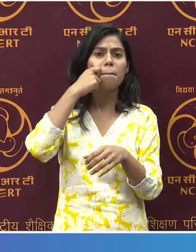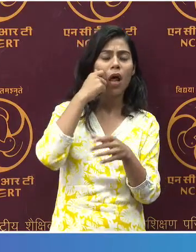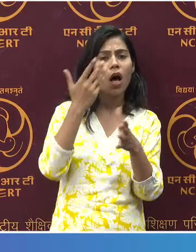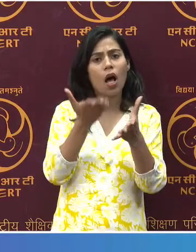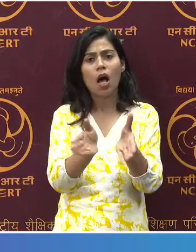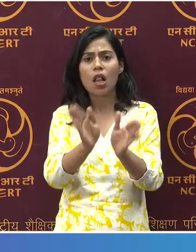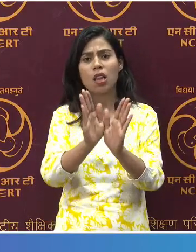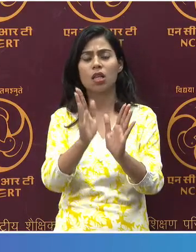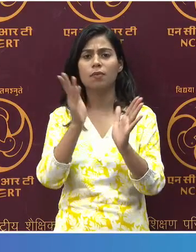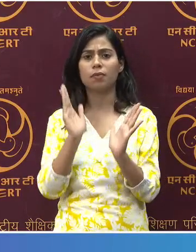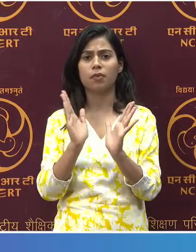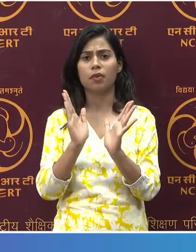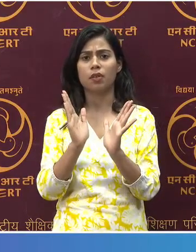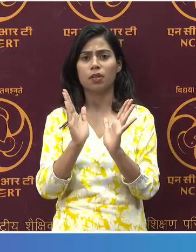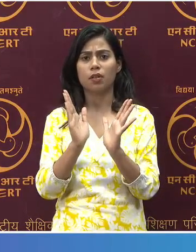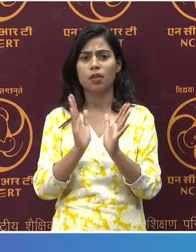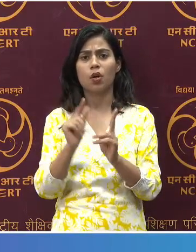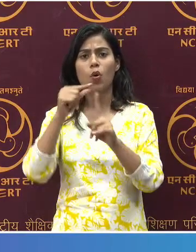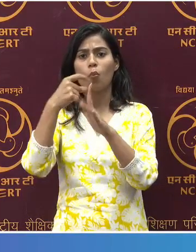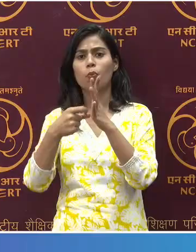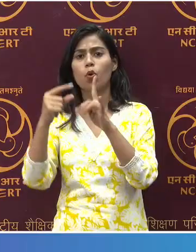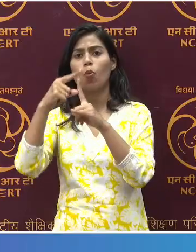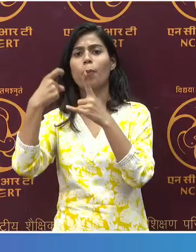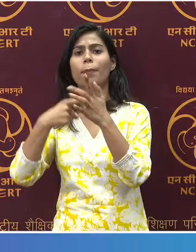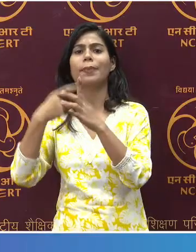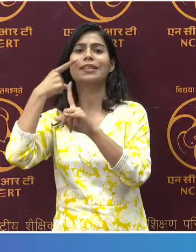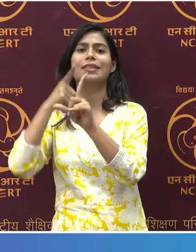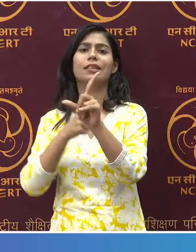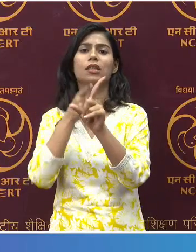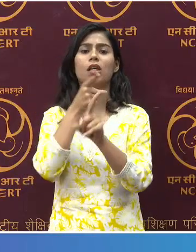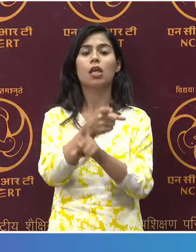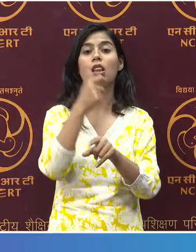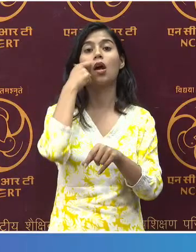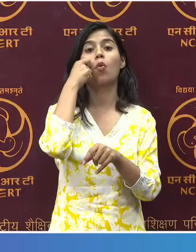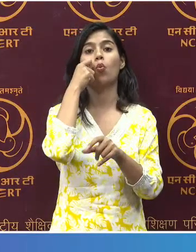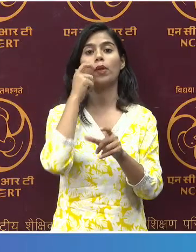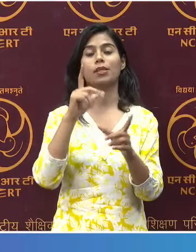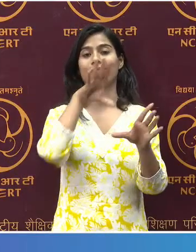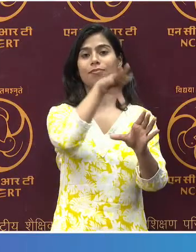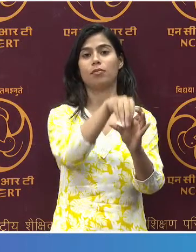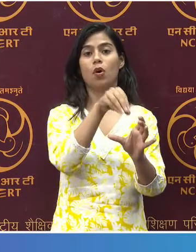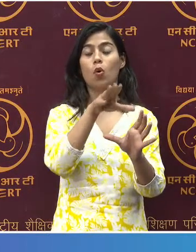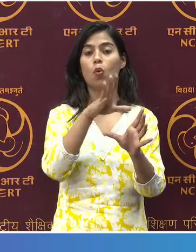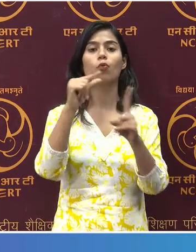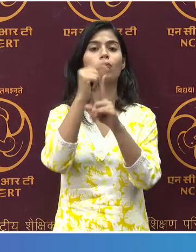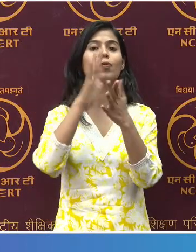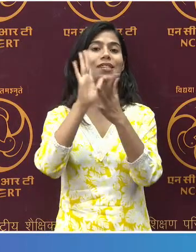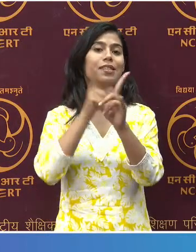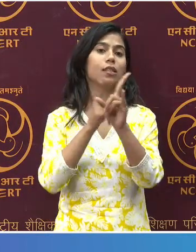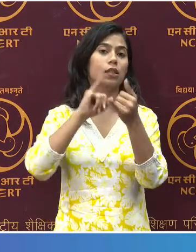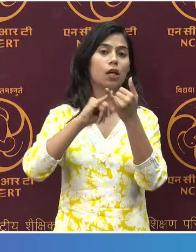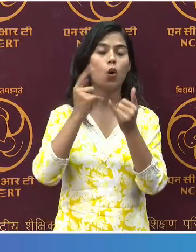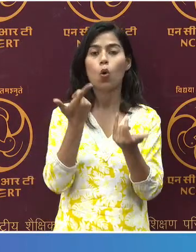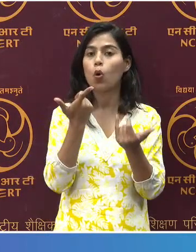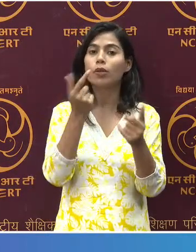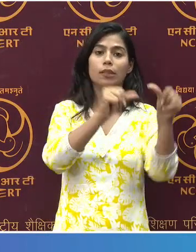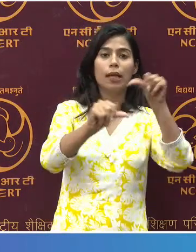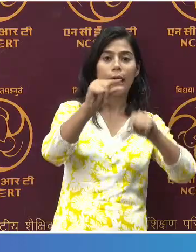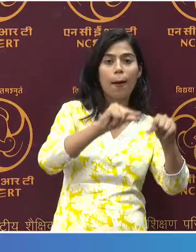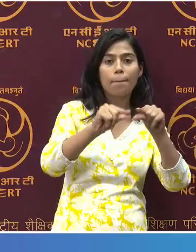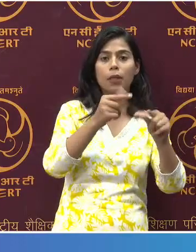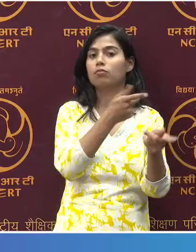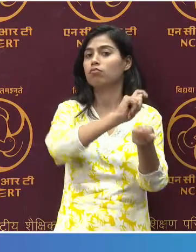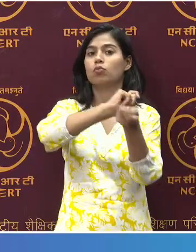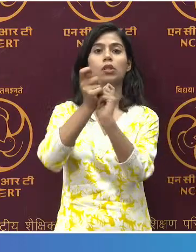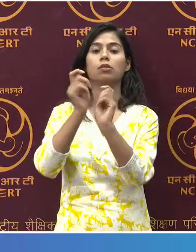then it will come in the property category of physical property only. Till then its chemical composition will not change. All the properties